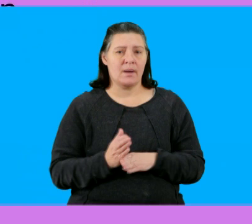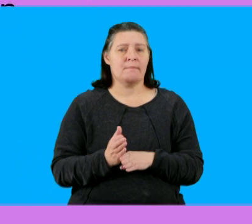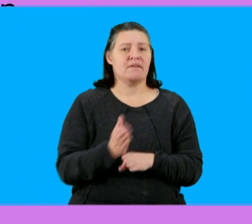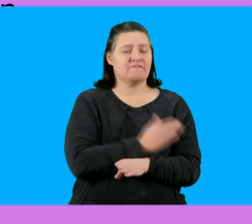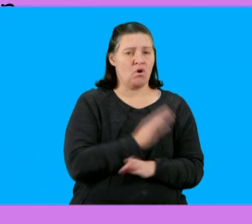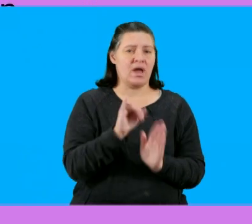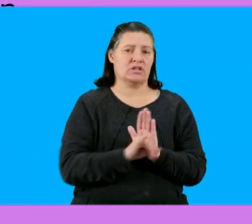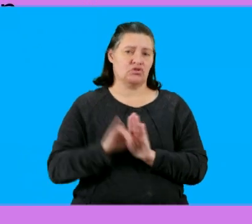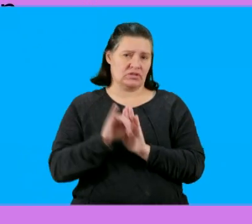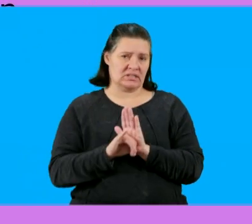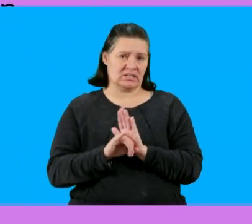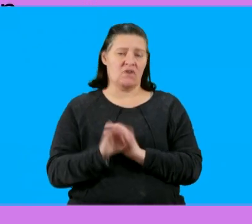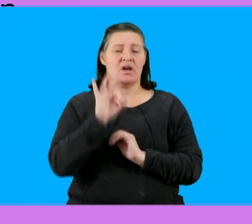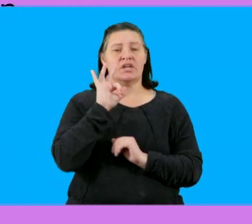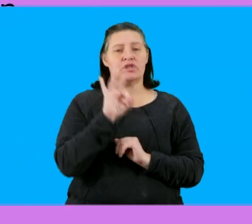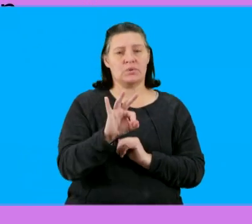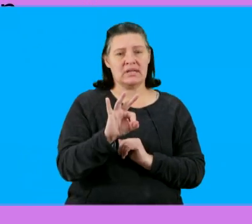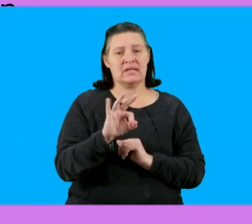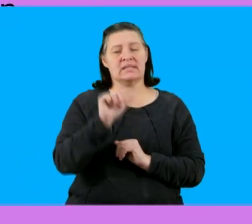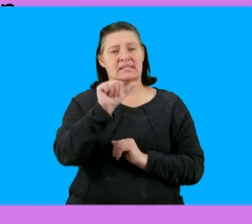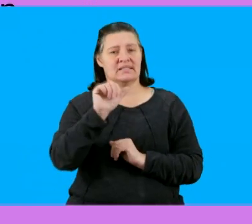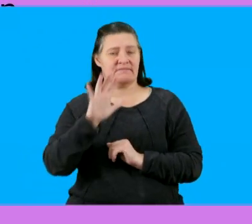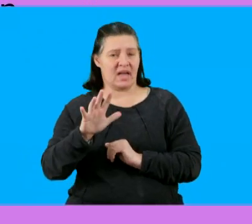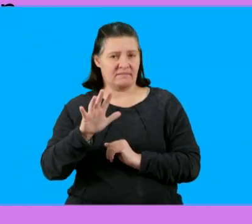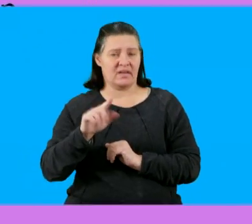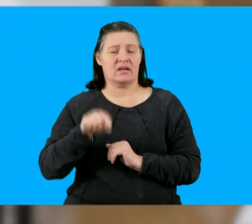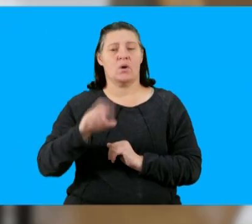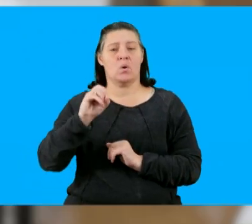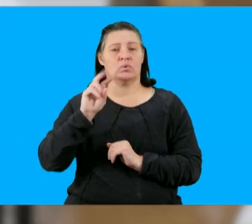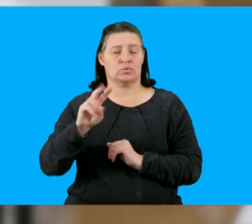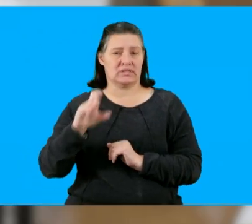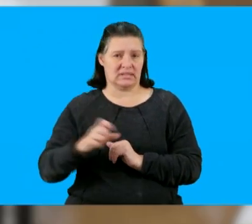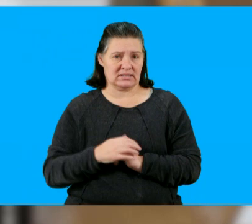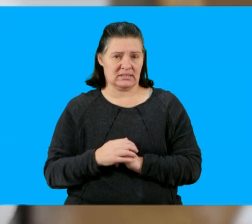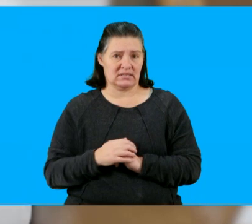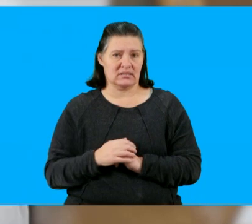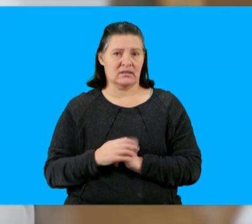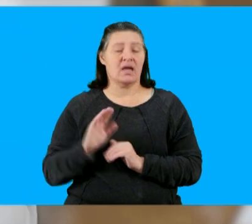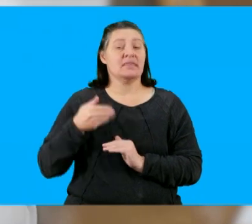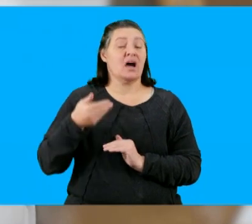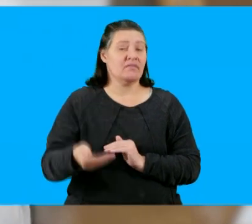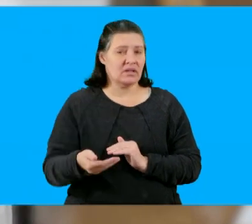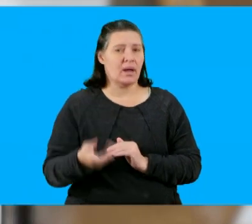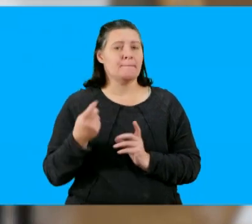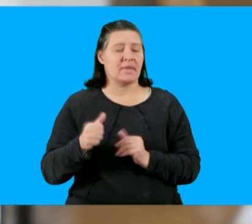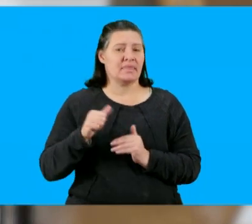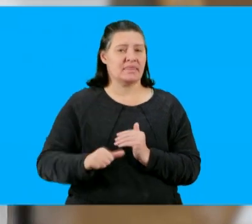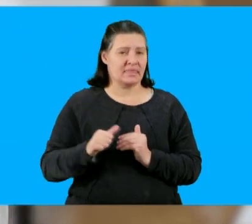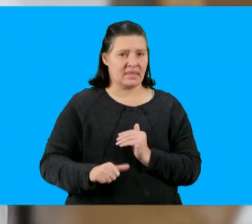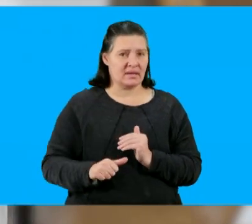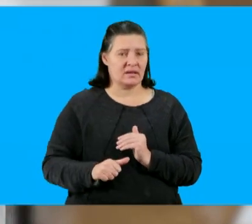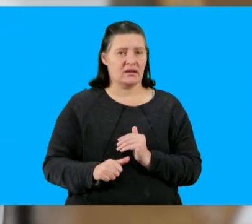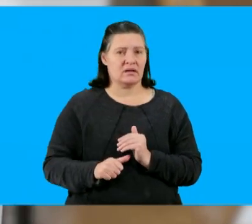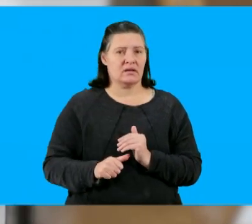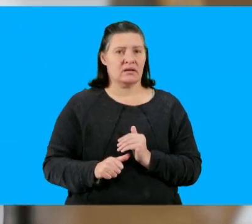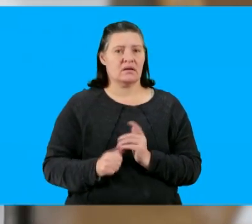before our insurance premium of 365 rand and 2 cents. Thereafter, I took the monthly